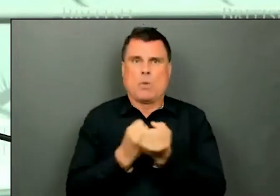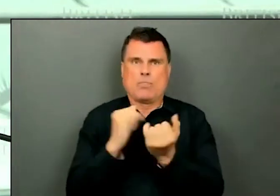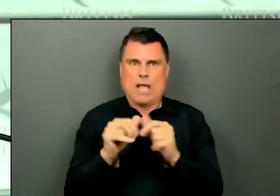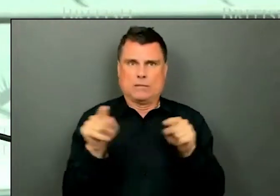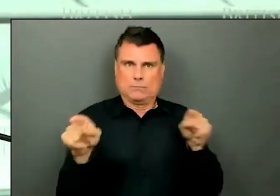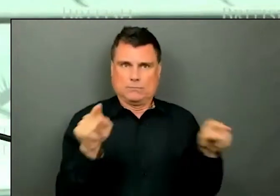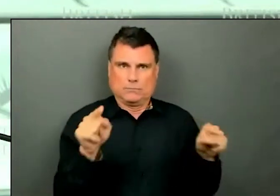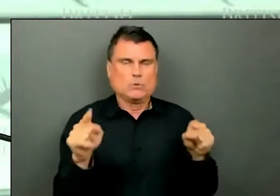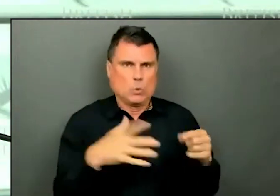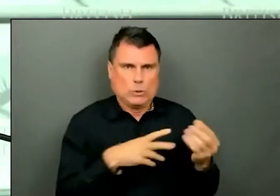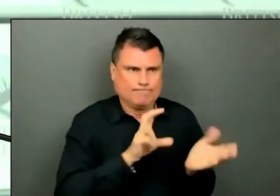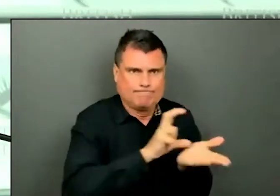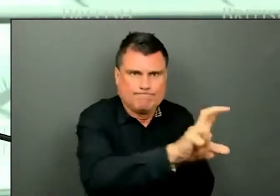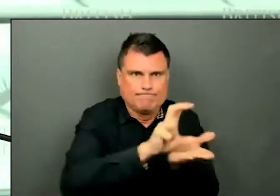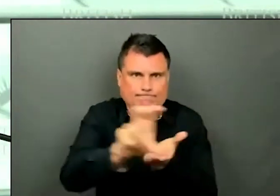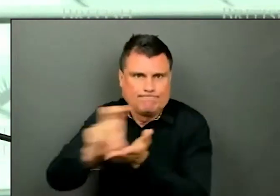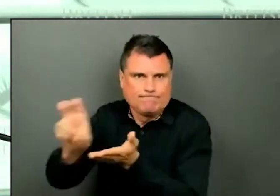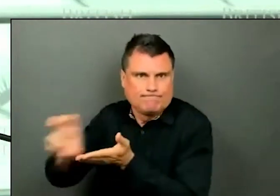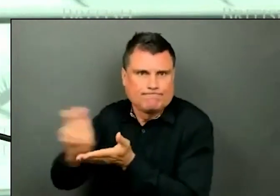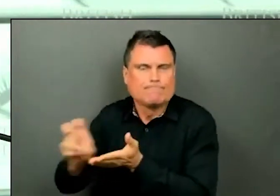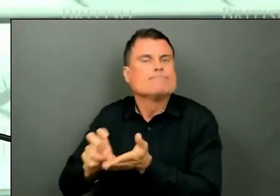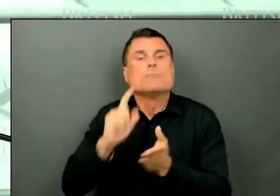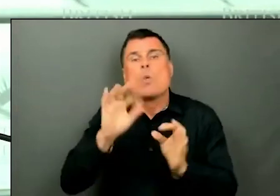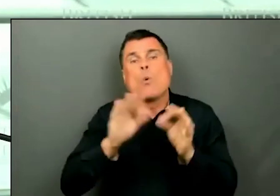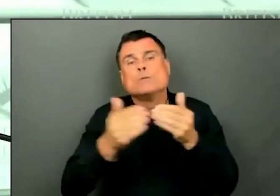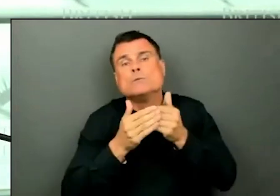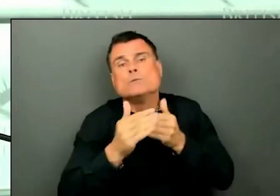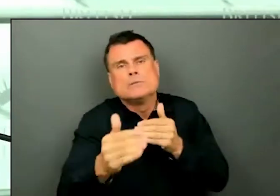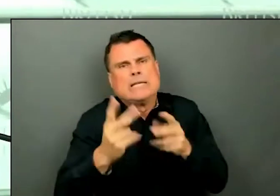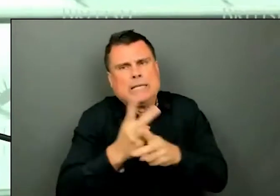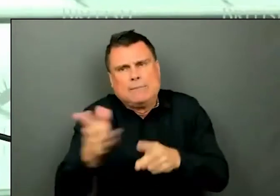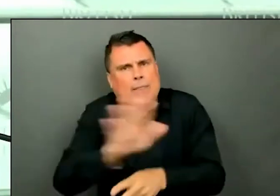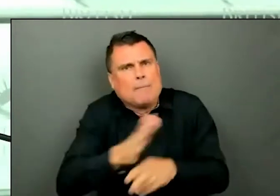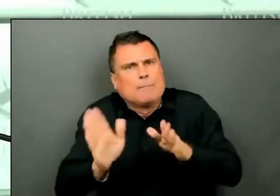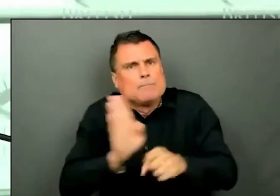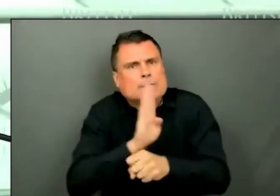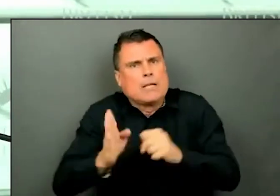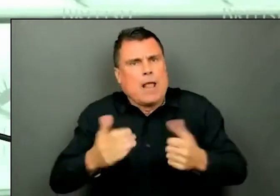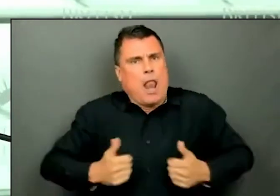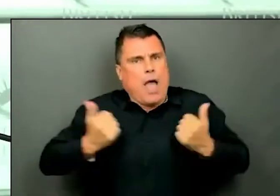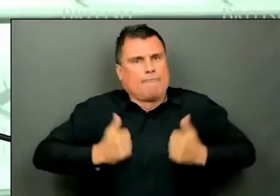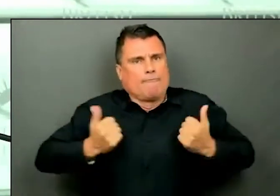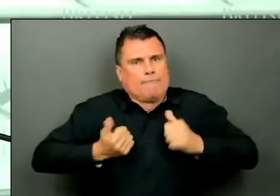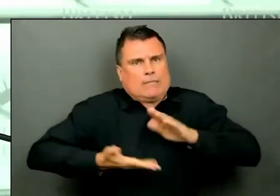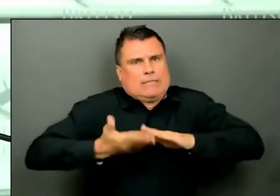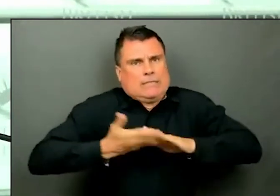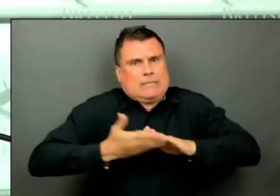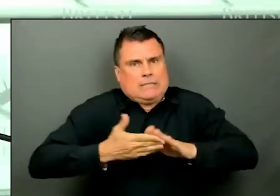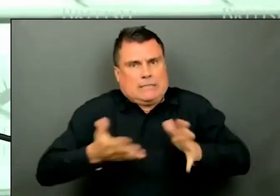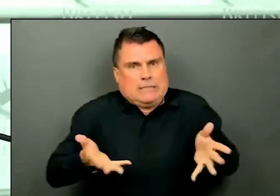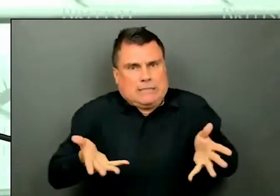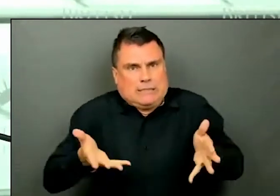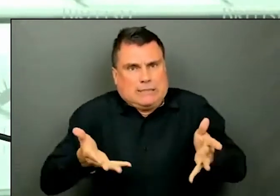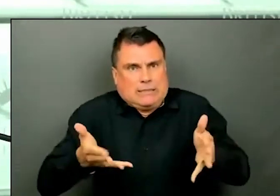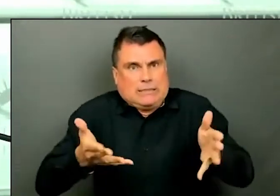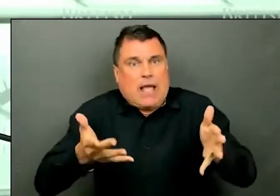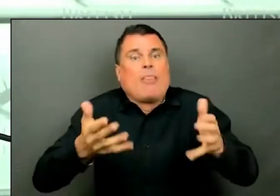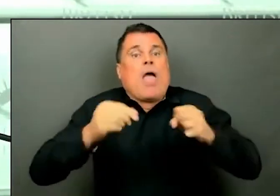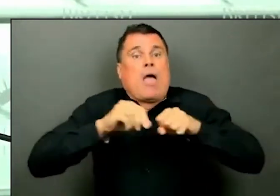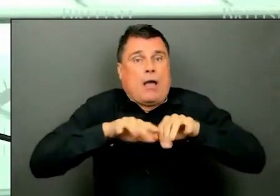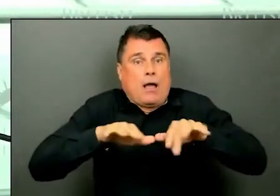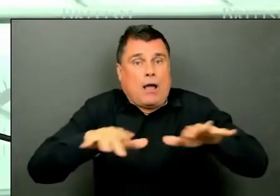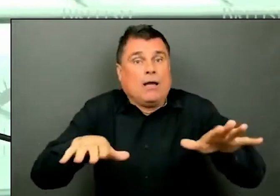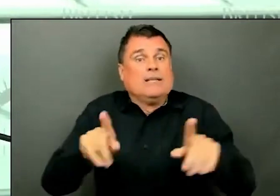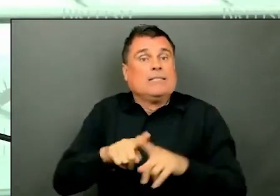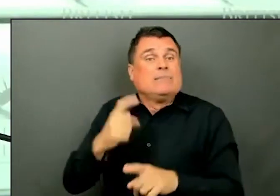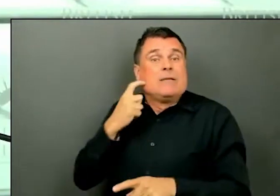companies will help maintain vitally important tourism infrastructure. It also has a strong ripple effect, as the Premier mentioned, on our